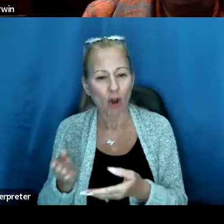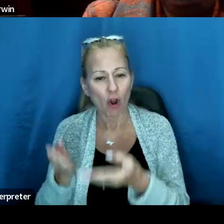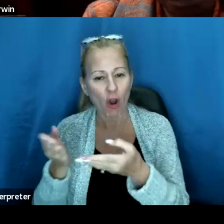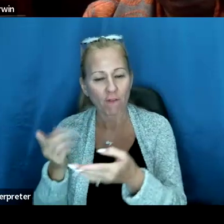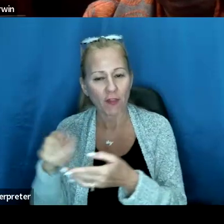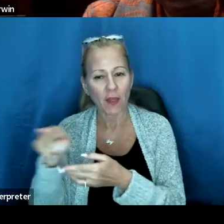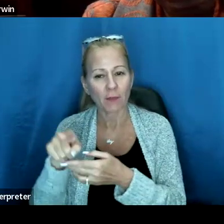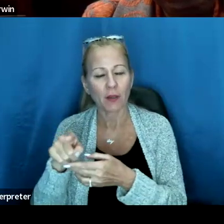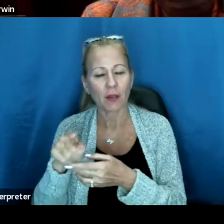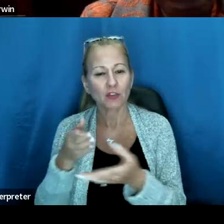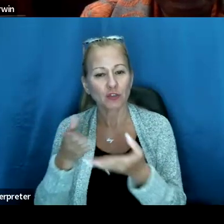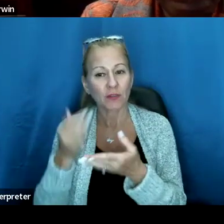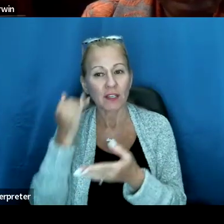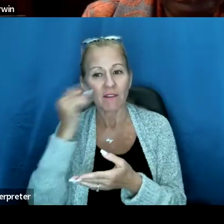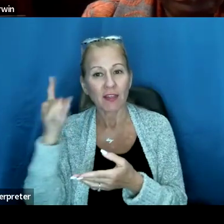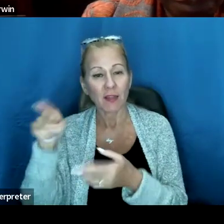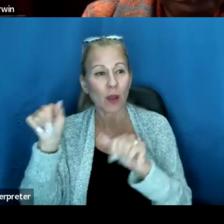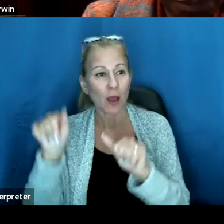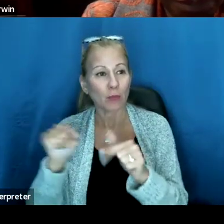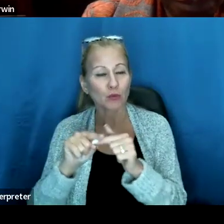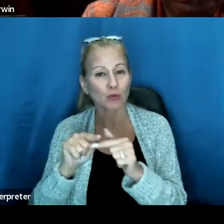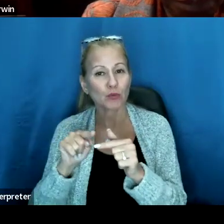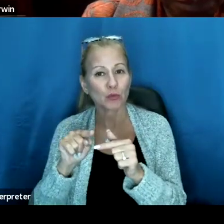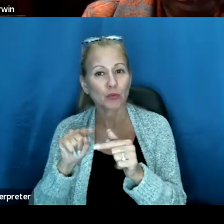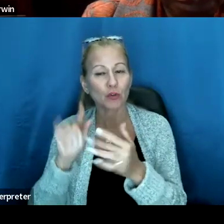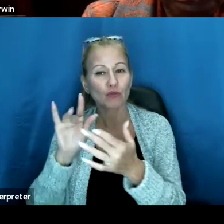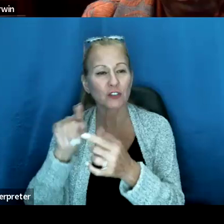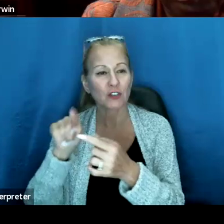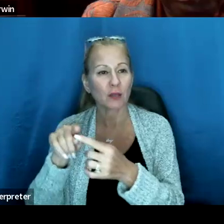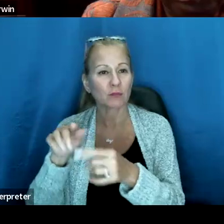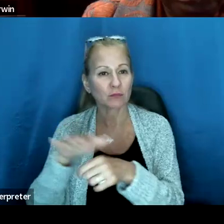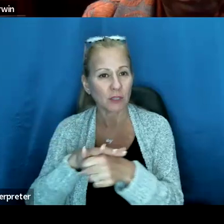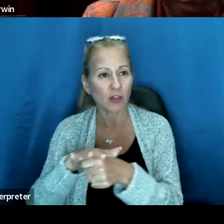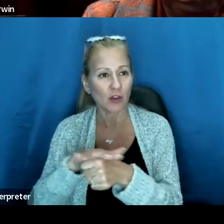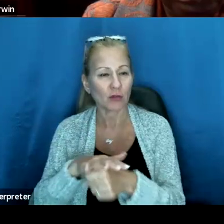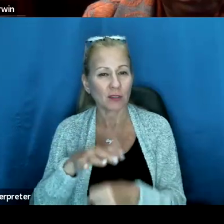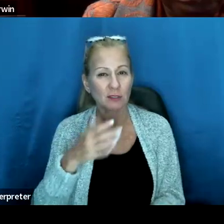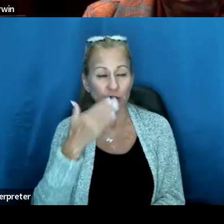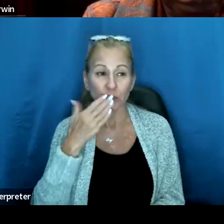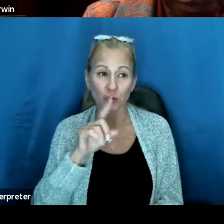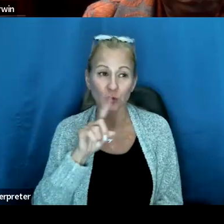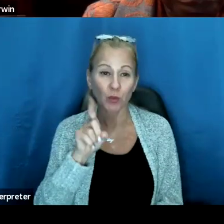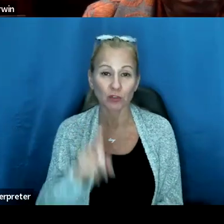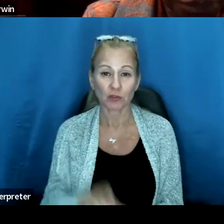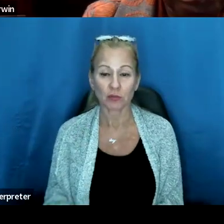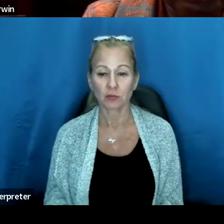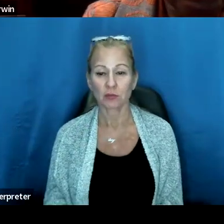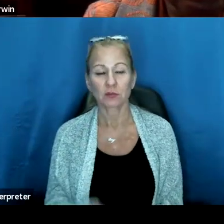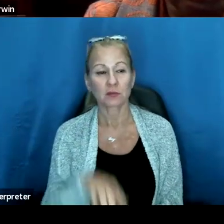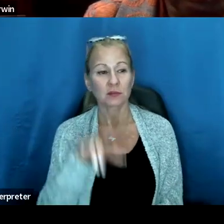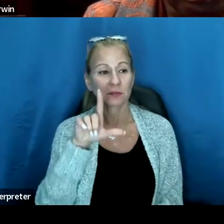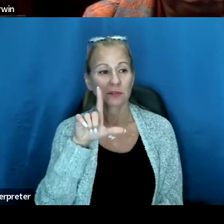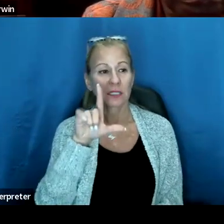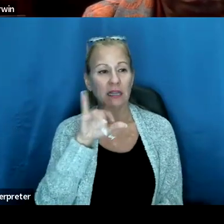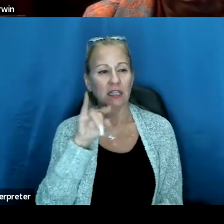them in services if they were able to reach them geographically. That is a good question. And Liz, I'm just going to read